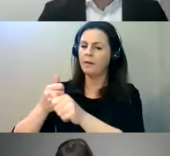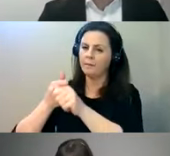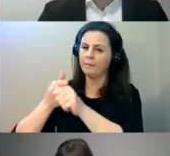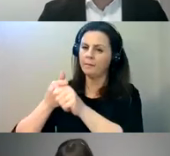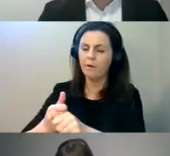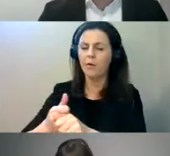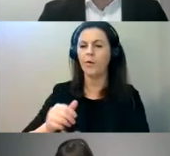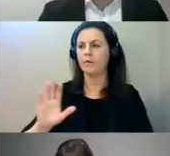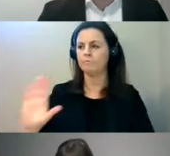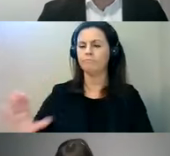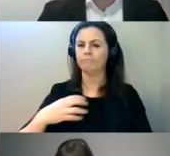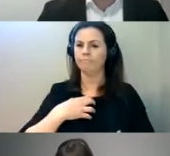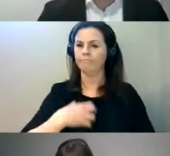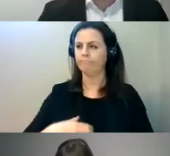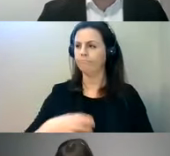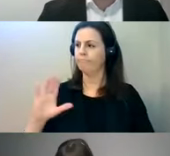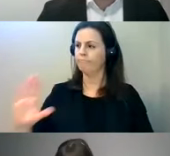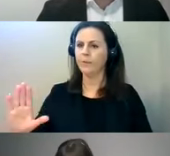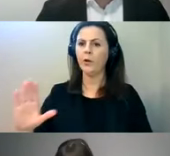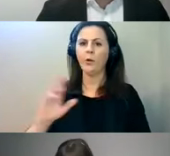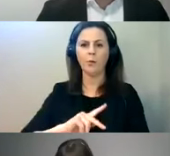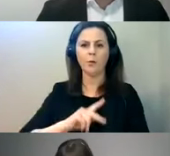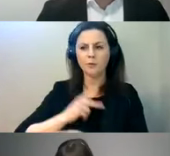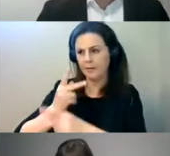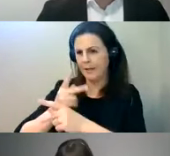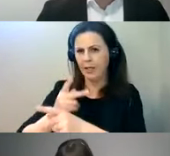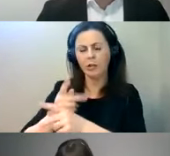concerning that grantor's personal care.